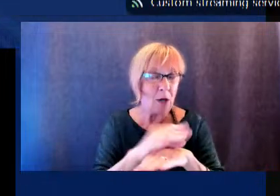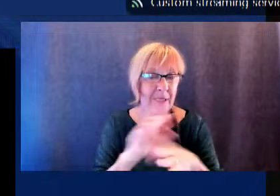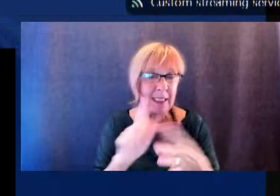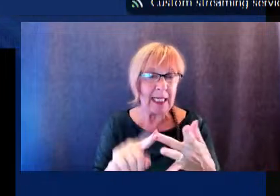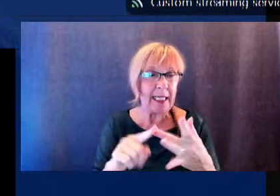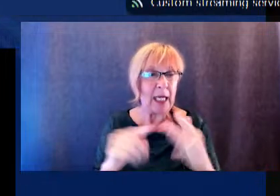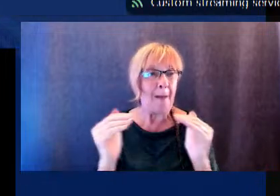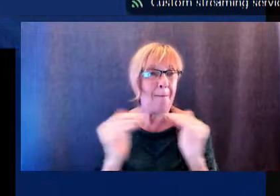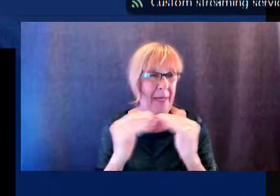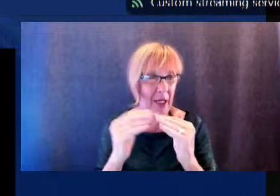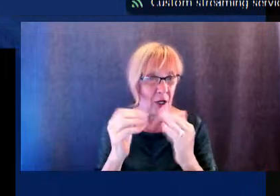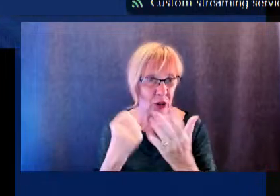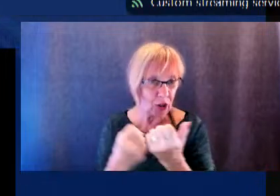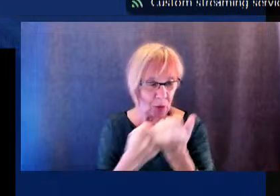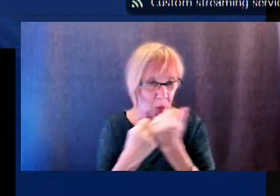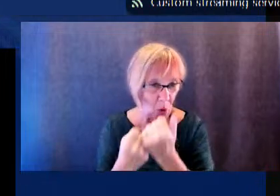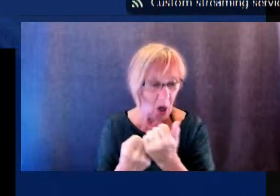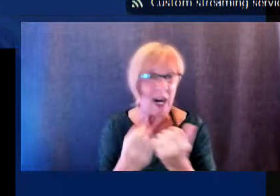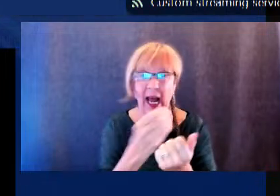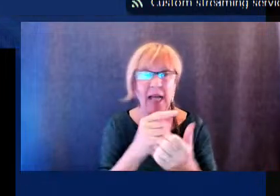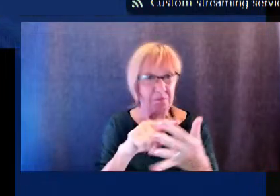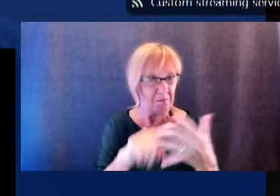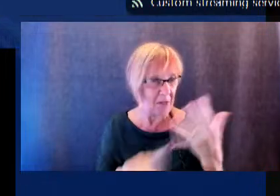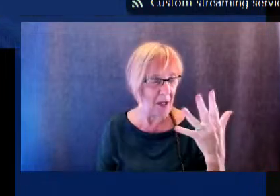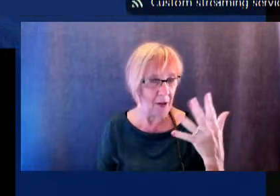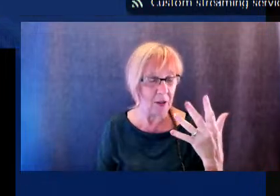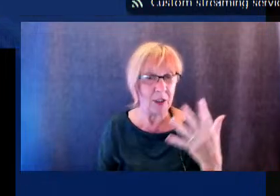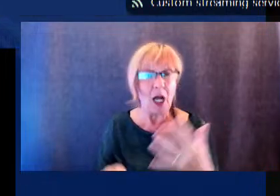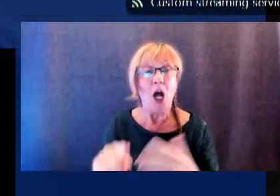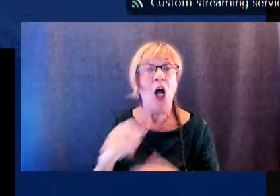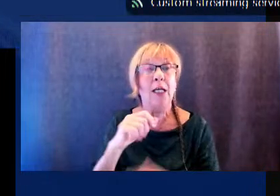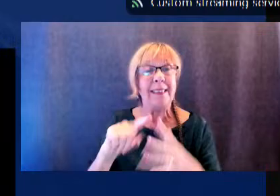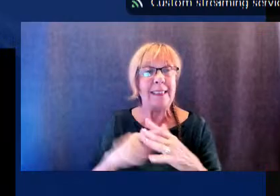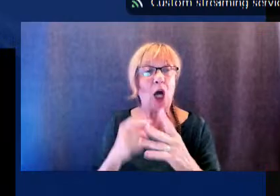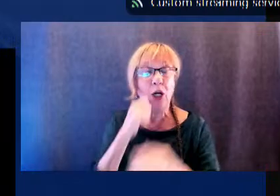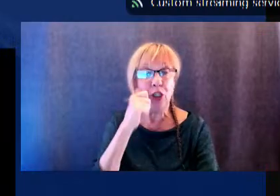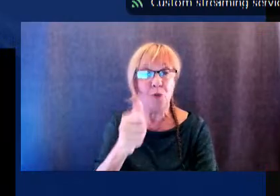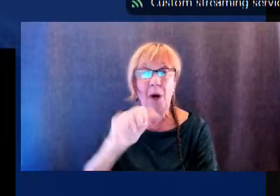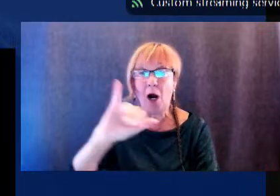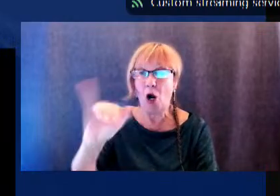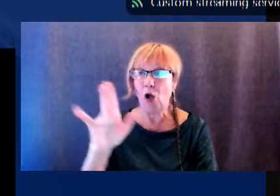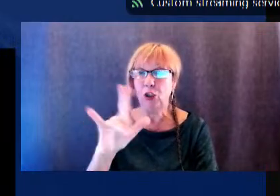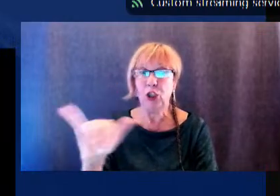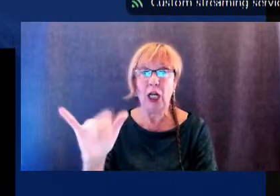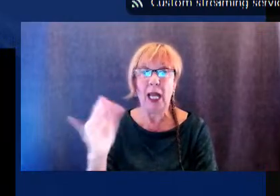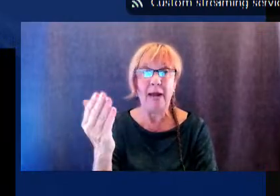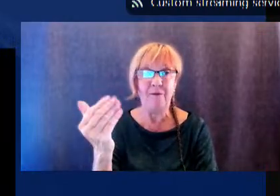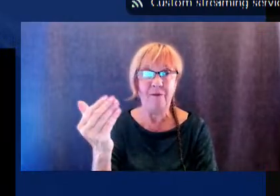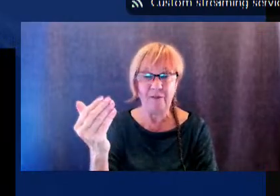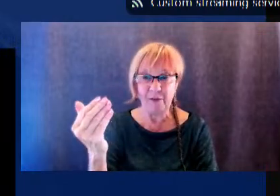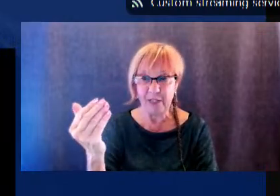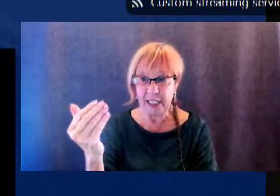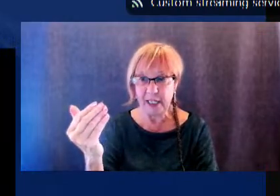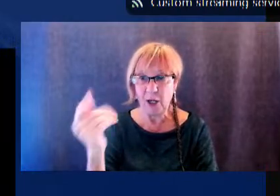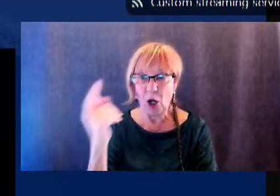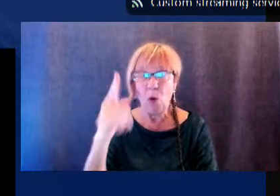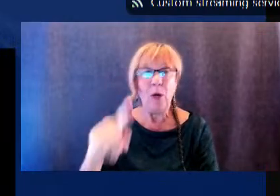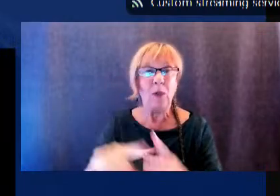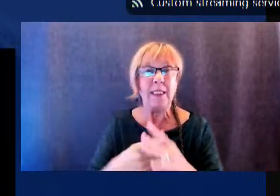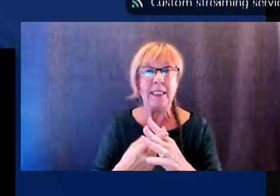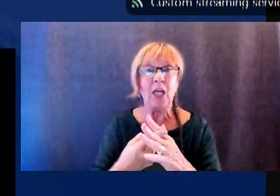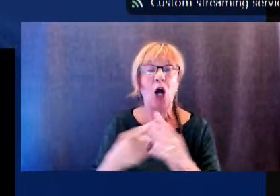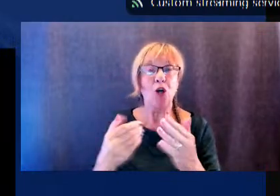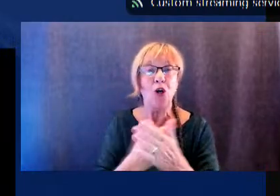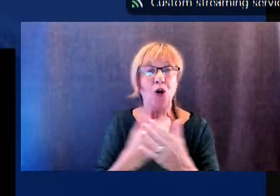fact, starting tomorrow, July 15th, we will begin a new series of therapy sessions at Loma Alta Park, located